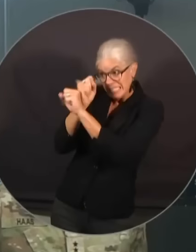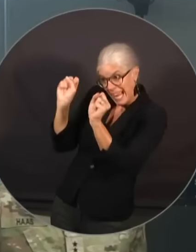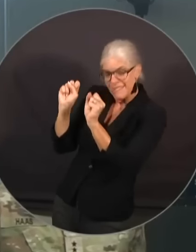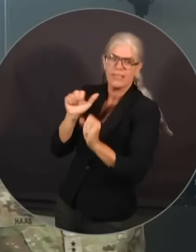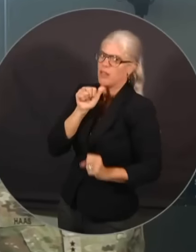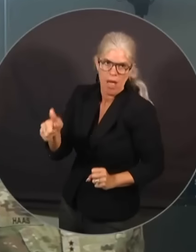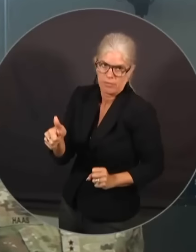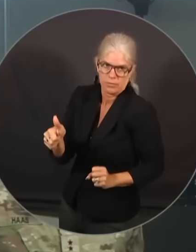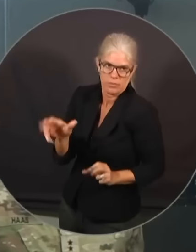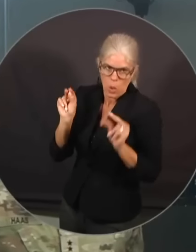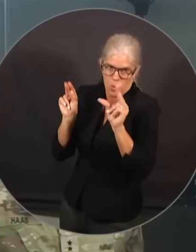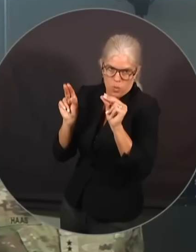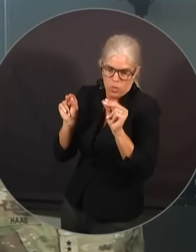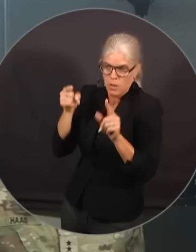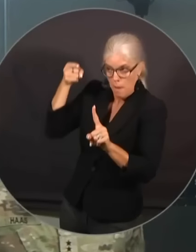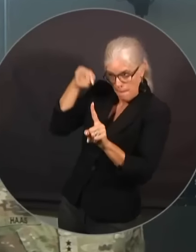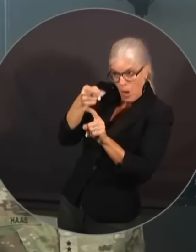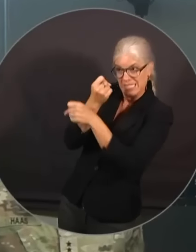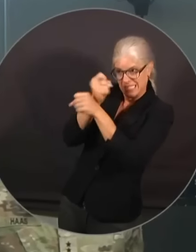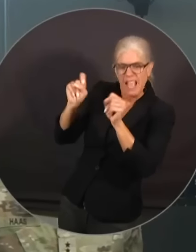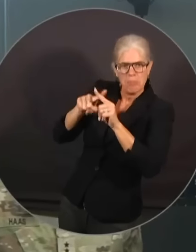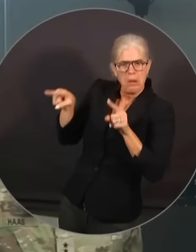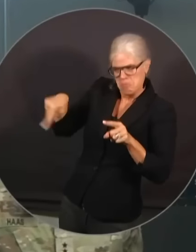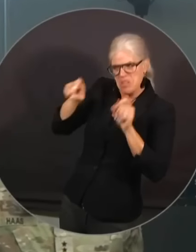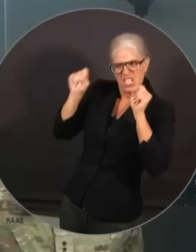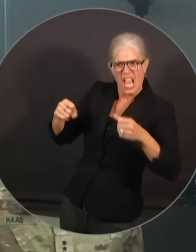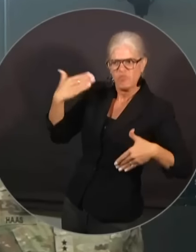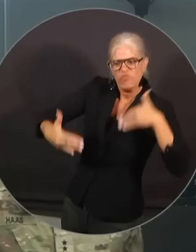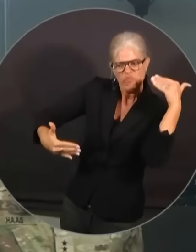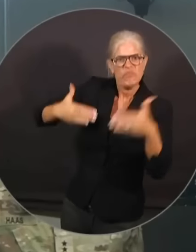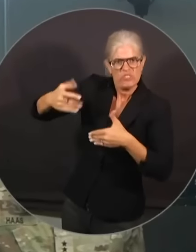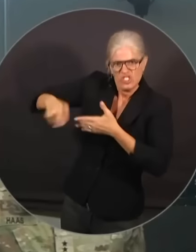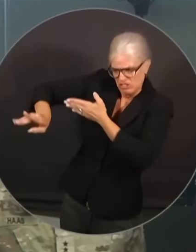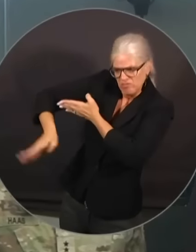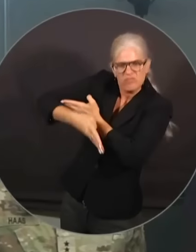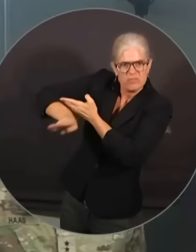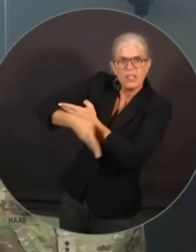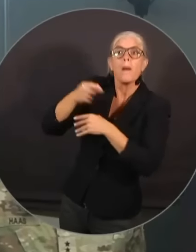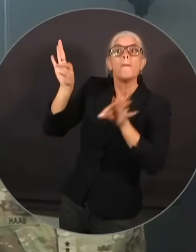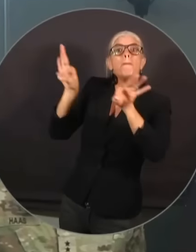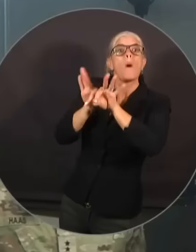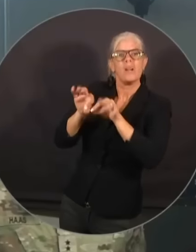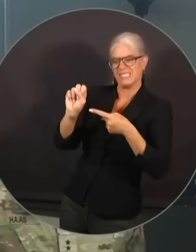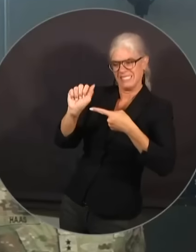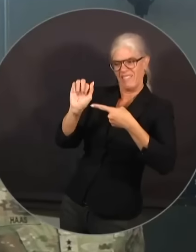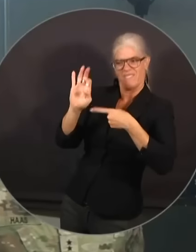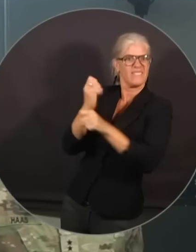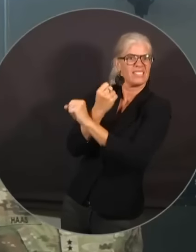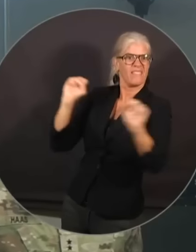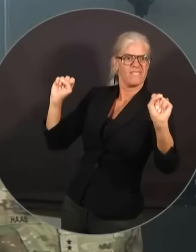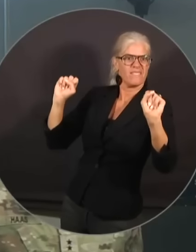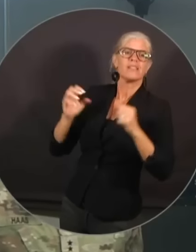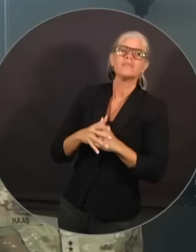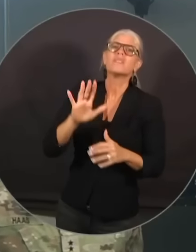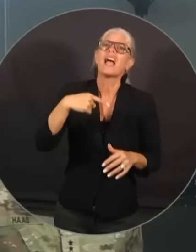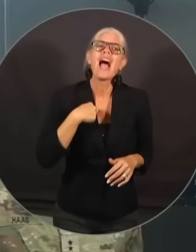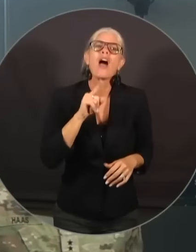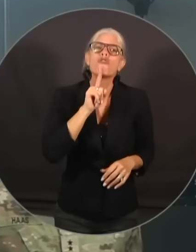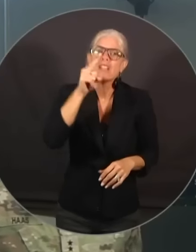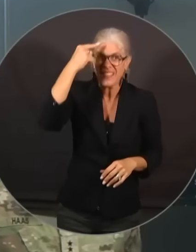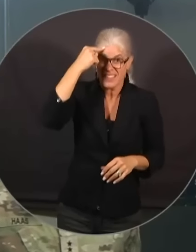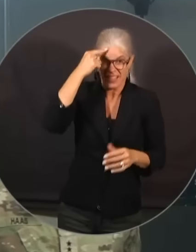If they can, and within safety protocols, they will work the best that they can. But I really think with this thing making landfall